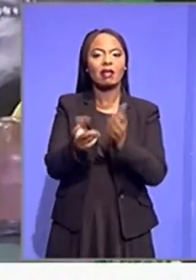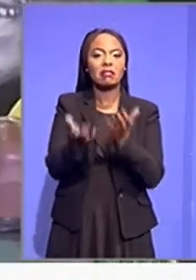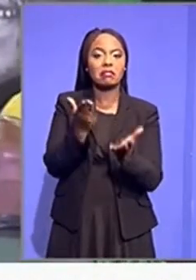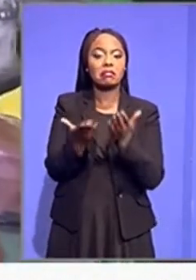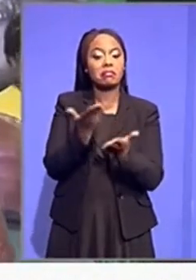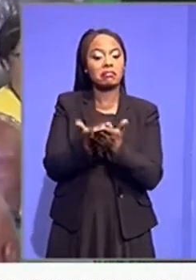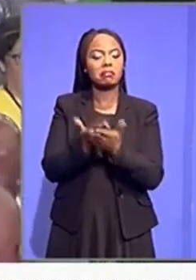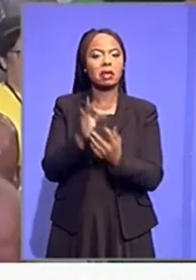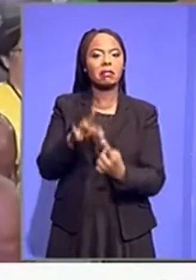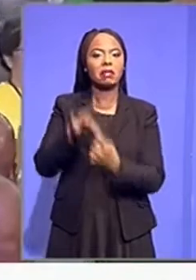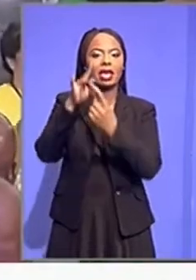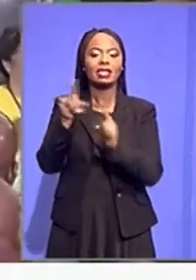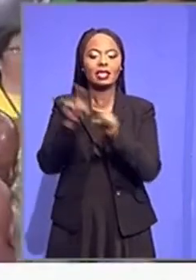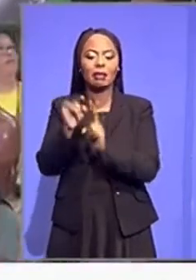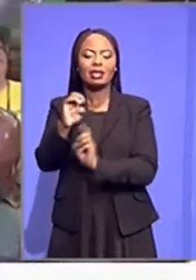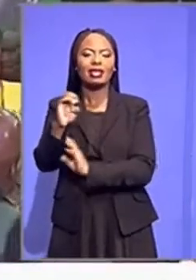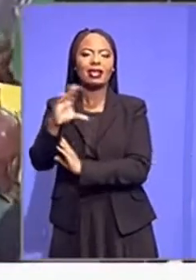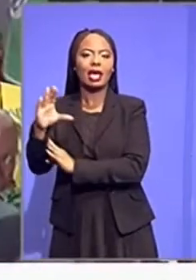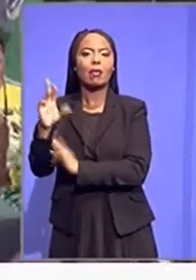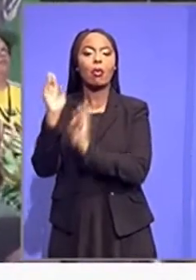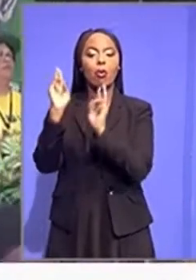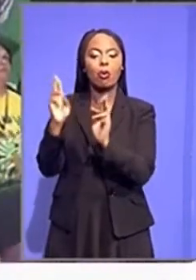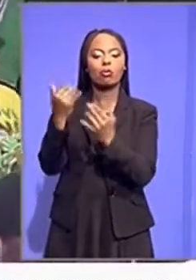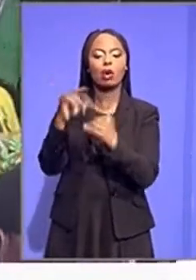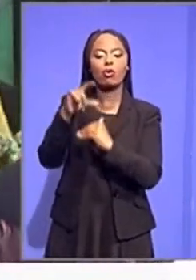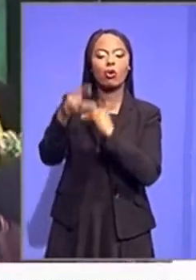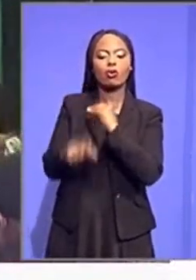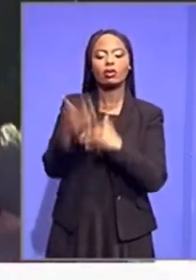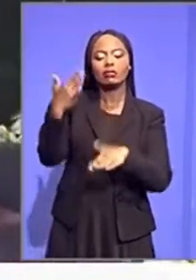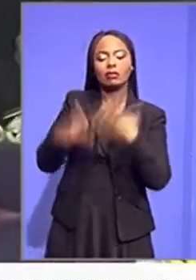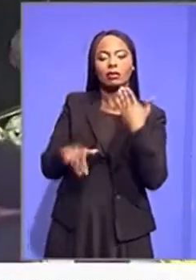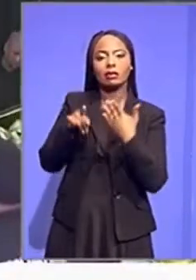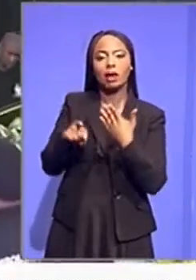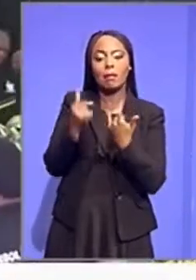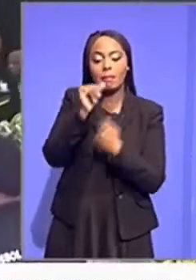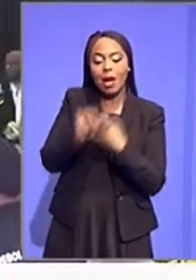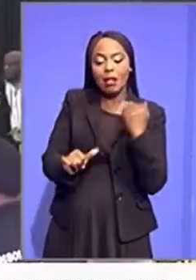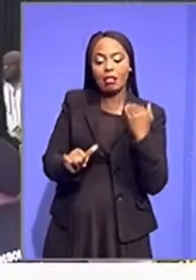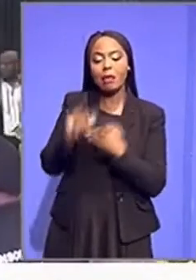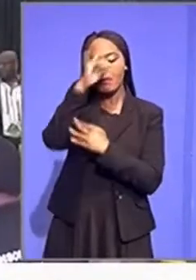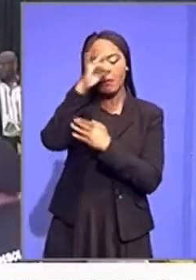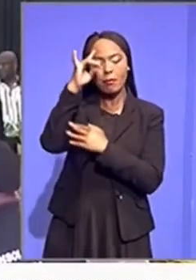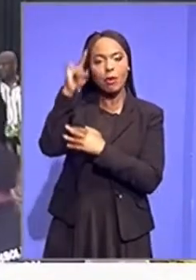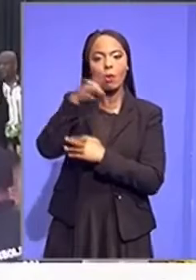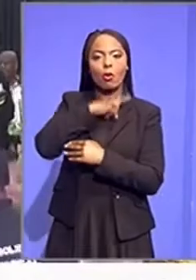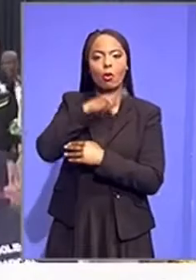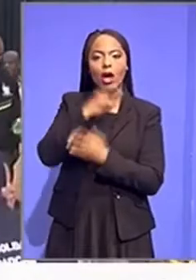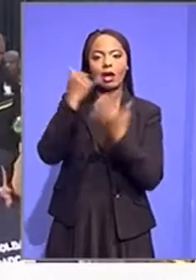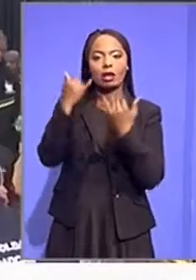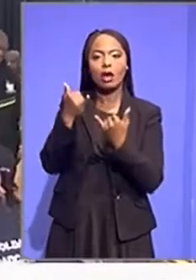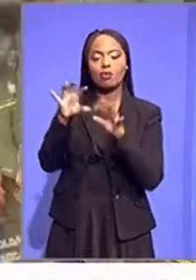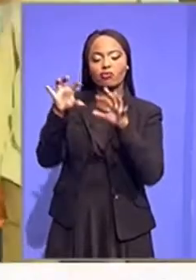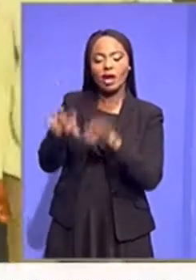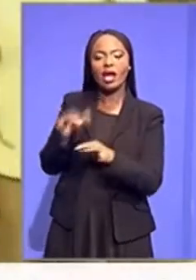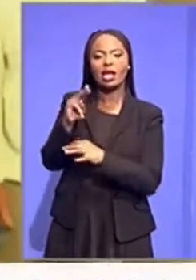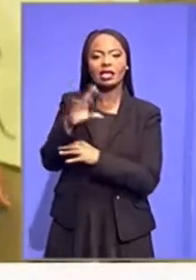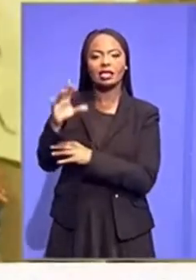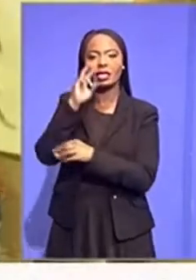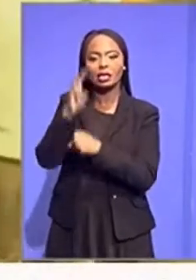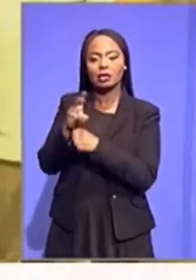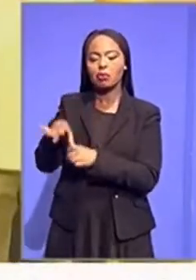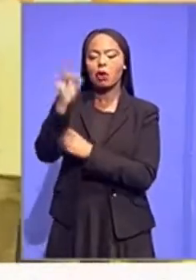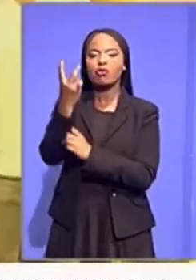gagwe. Eastern Cape le yona e solofela go tshwara conference mo bokhutlhong ba kgwedi eno go gapeletsa ANC go thapa ba komiti khudumaga